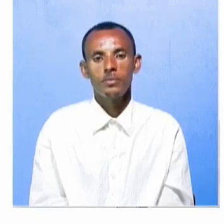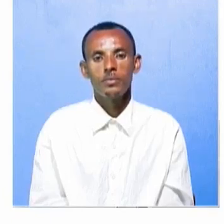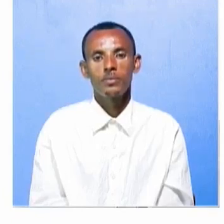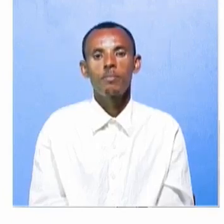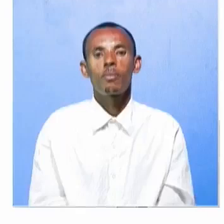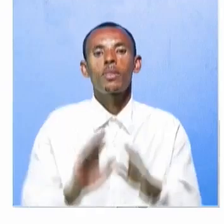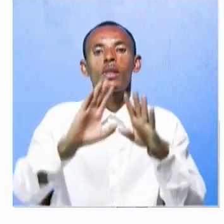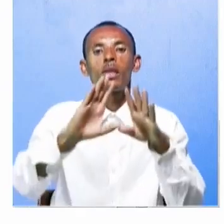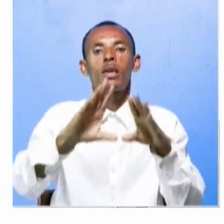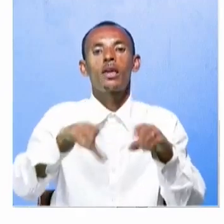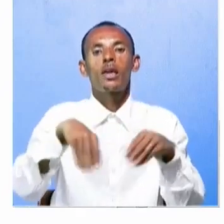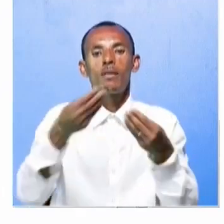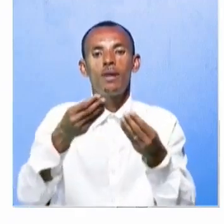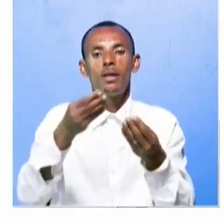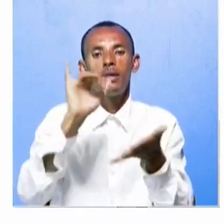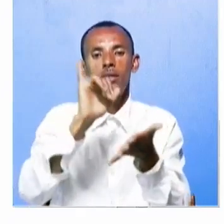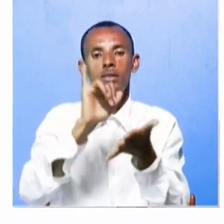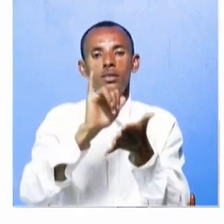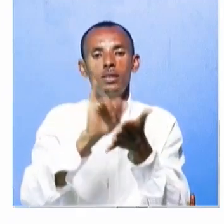Given that